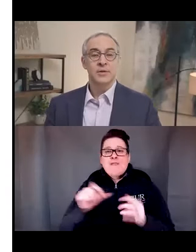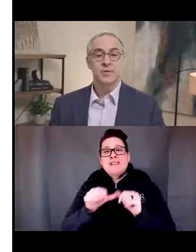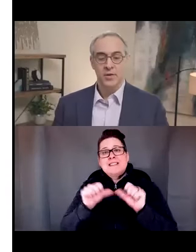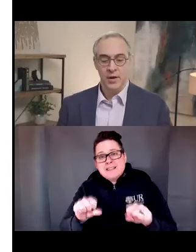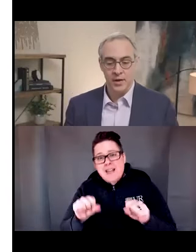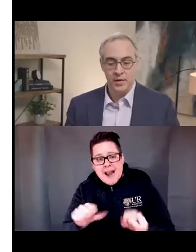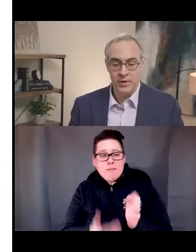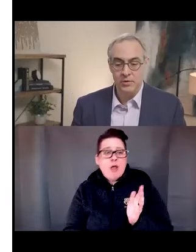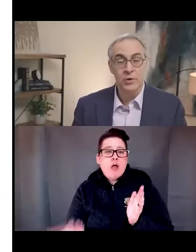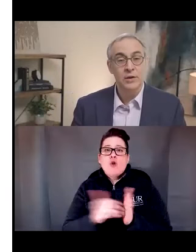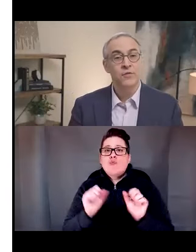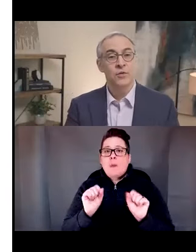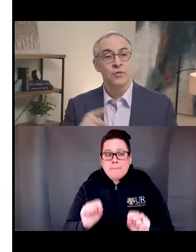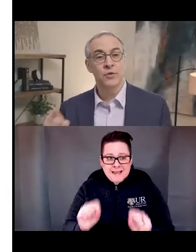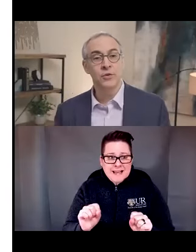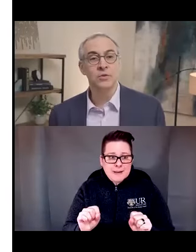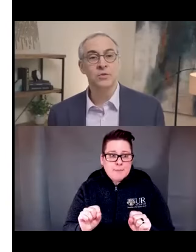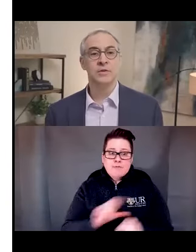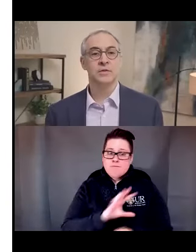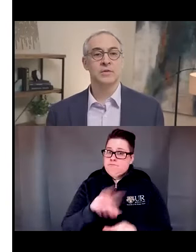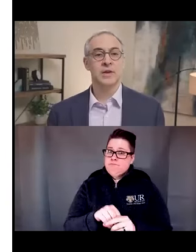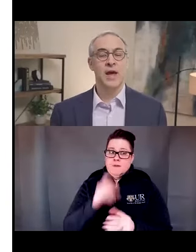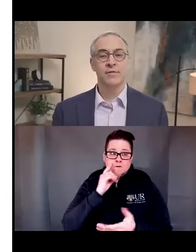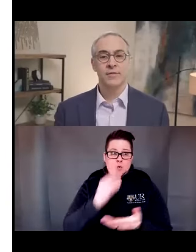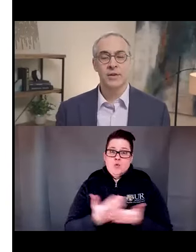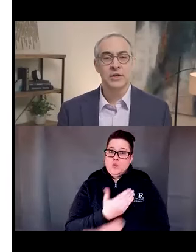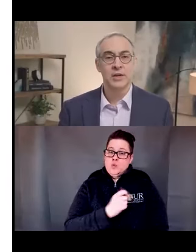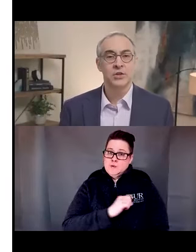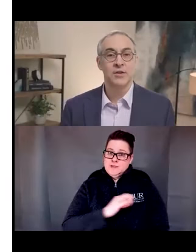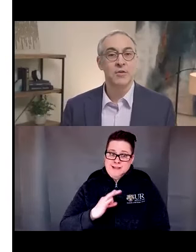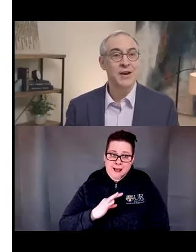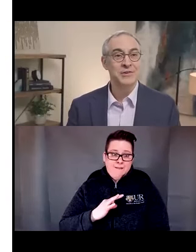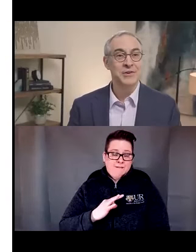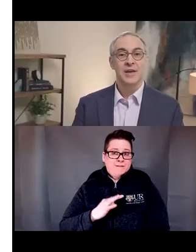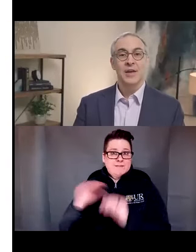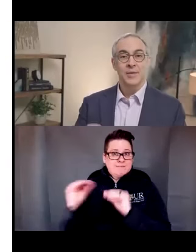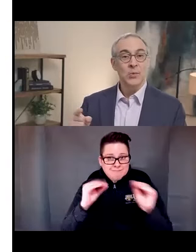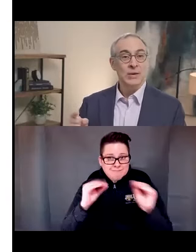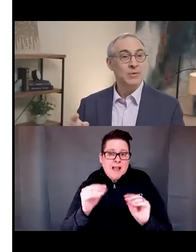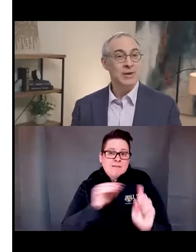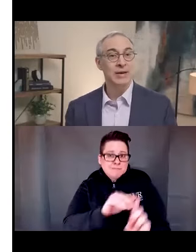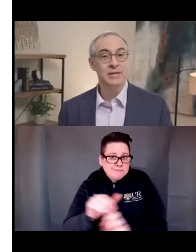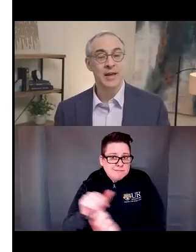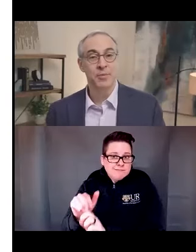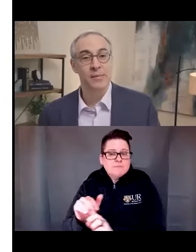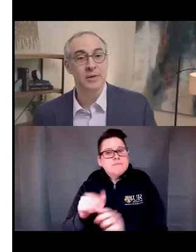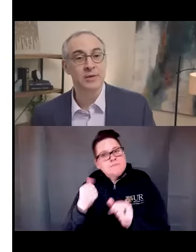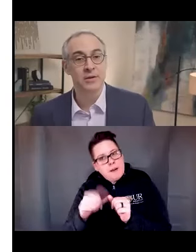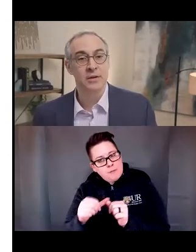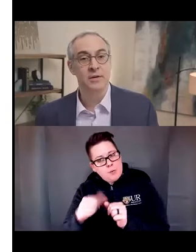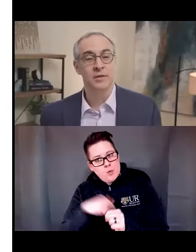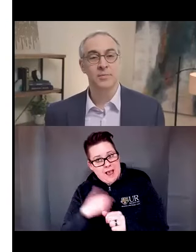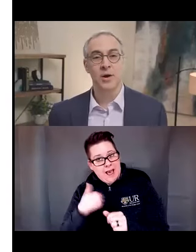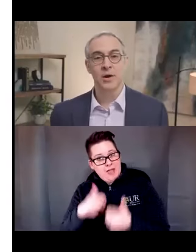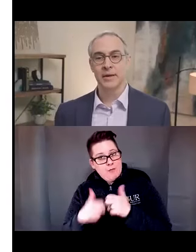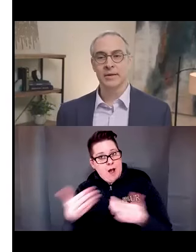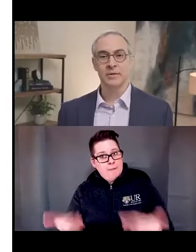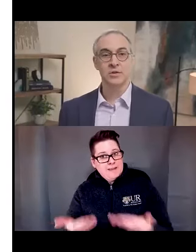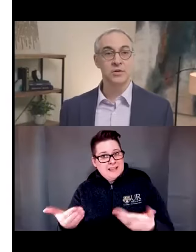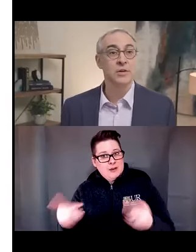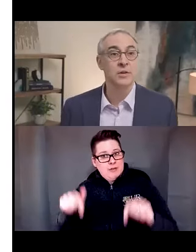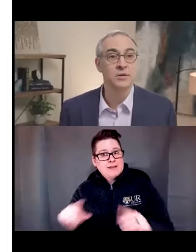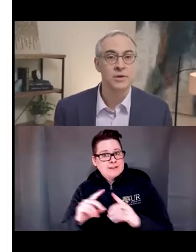repeatable, including for new staff, education and refreshers. Remember, we ran into that problem here in the